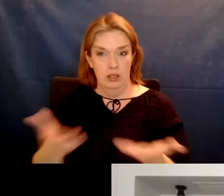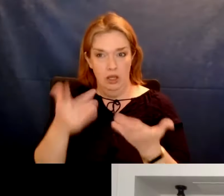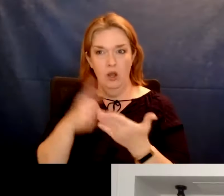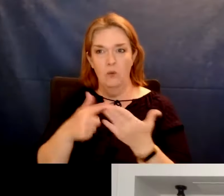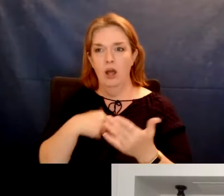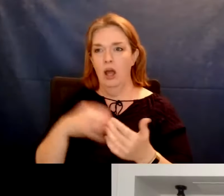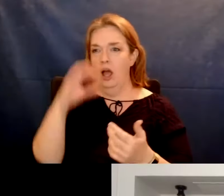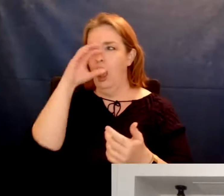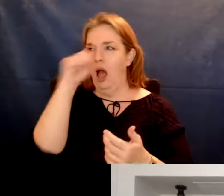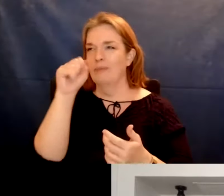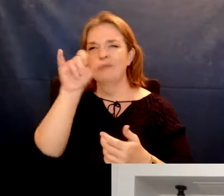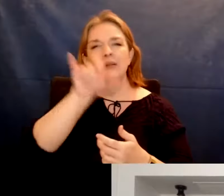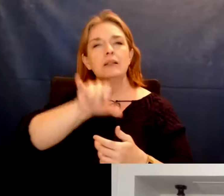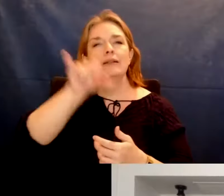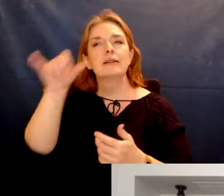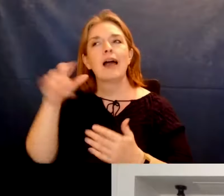at home feels good.